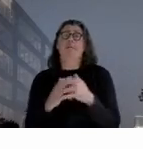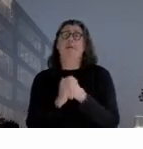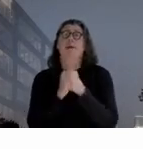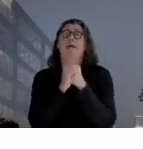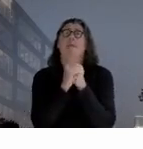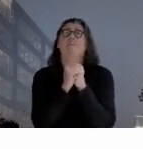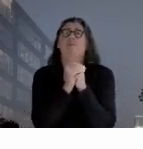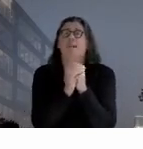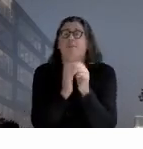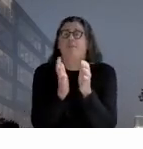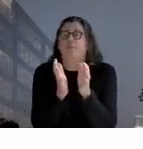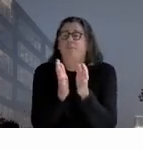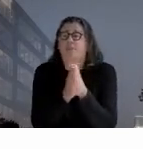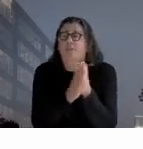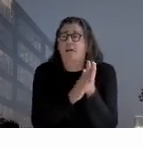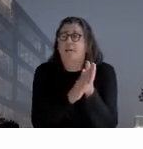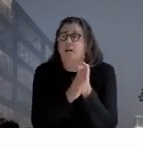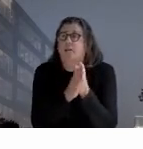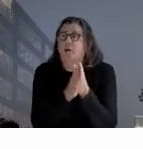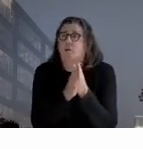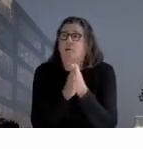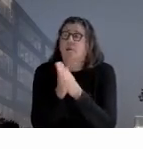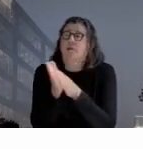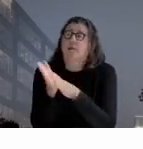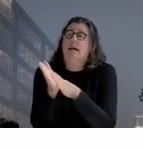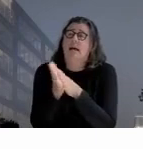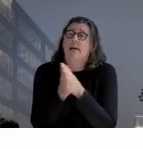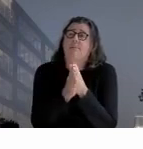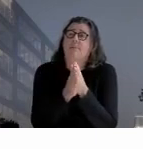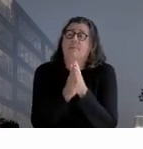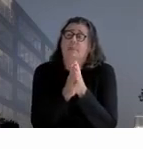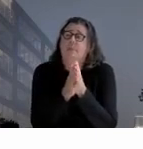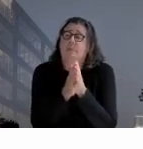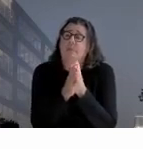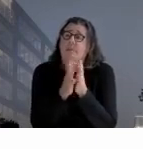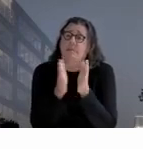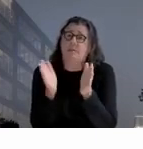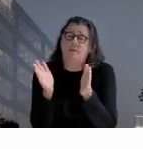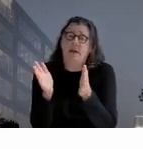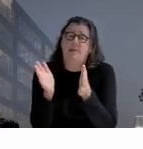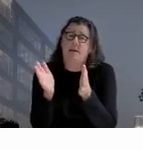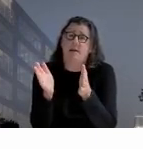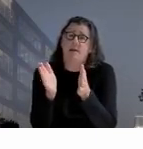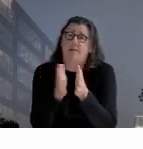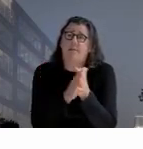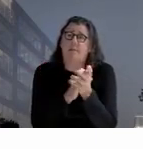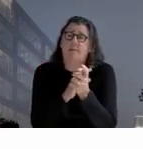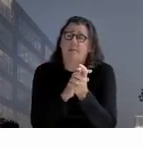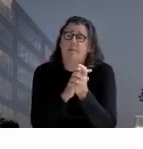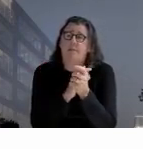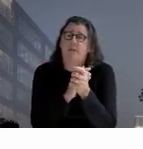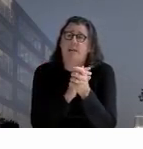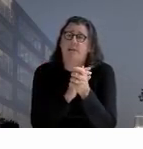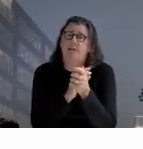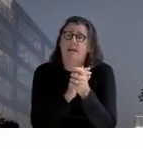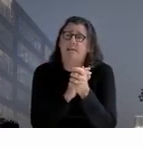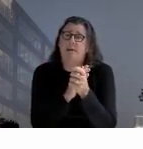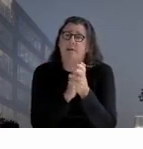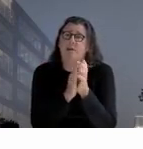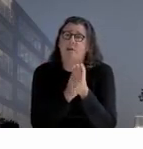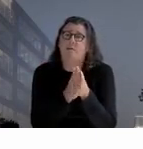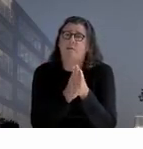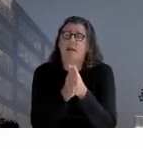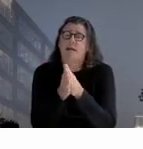So where are we at? Regenerative design is our goal. This is a great diagram from Living Building Challenge